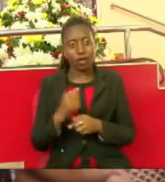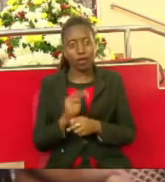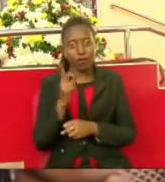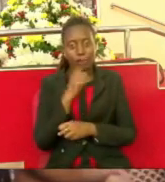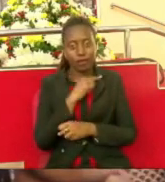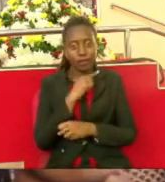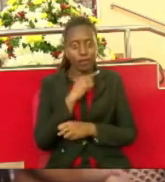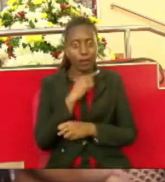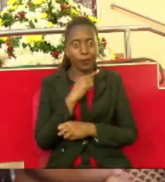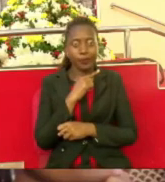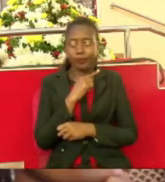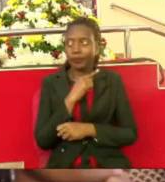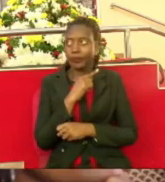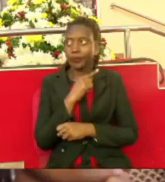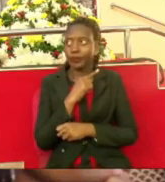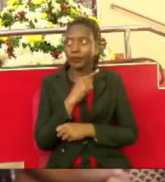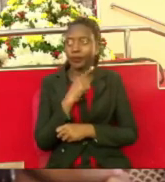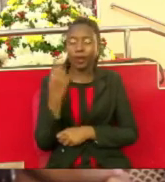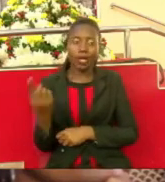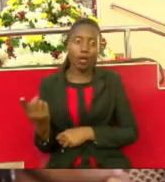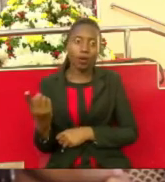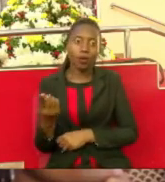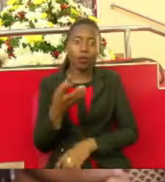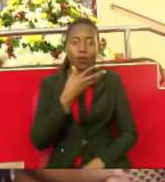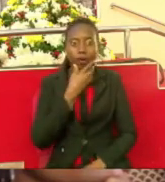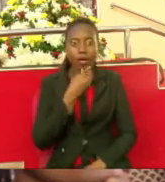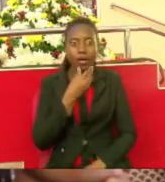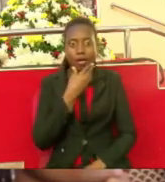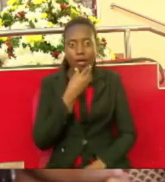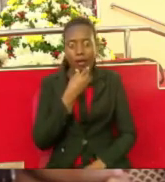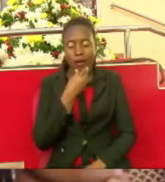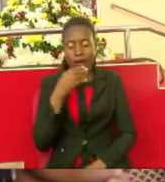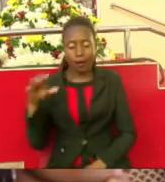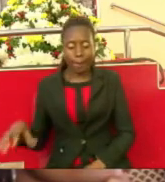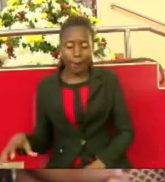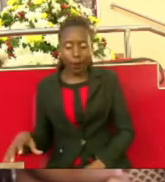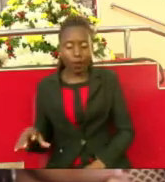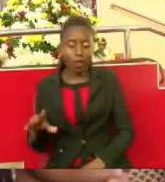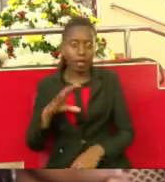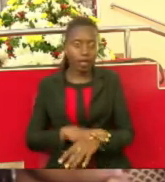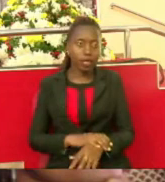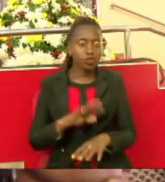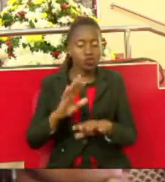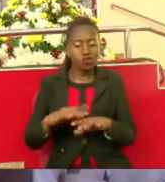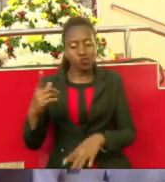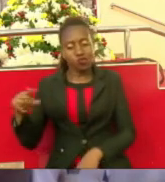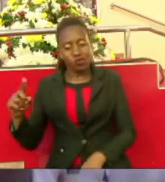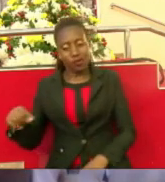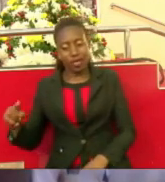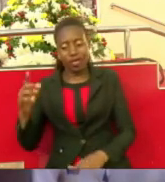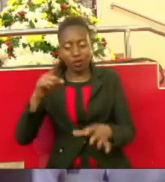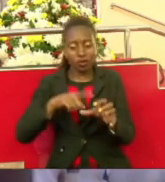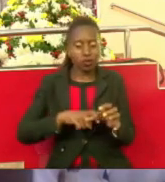ama katika ile location yetu. One boy got the marks to go to university. Kijana mmoja akapata alama za kwenda chuo kikuu. We were only